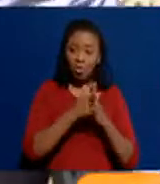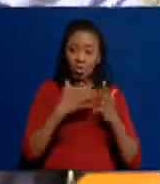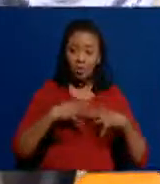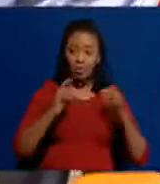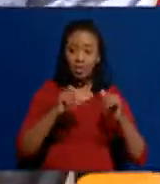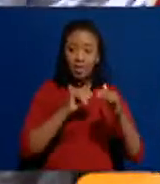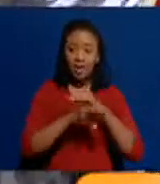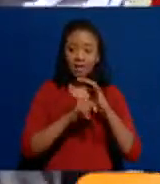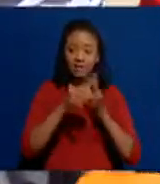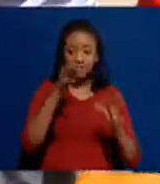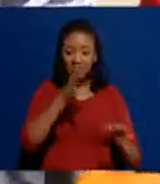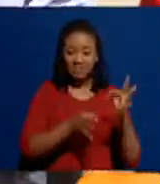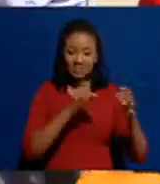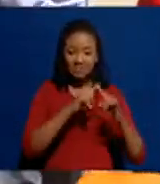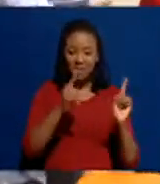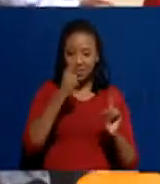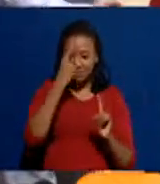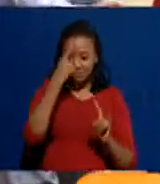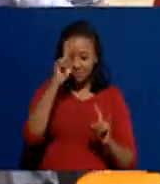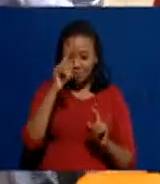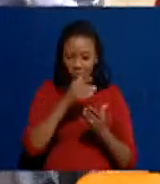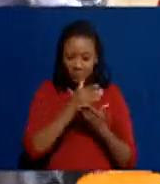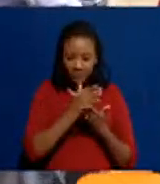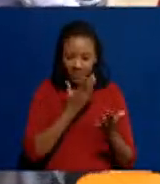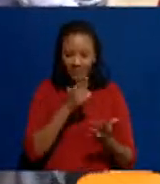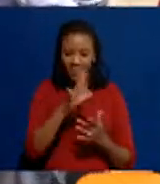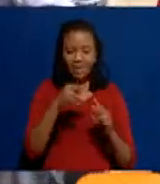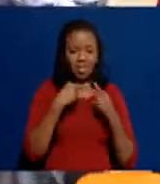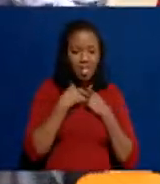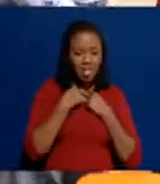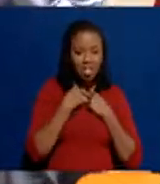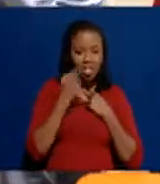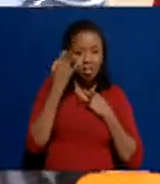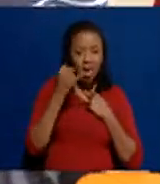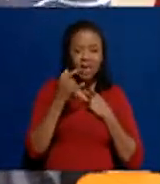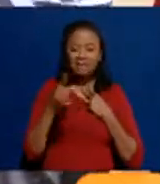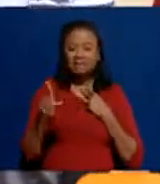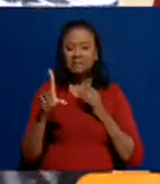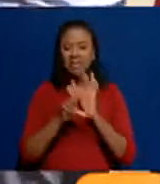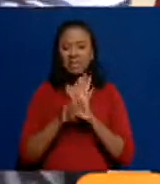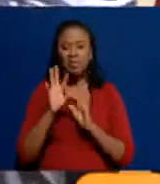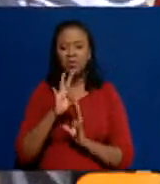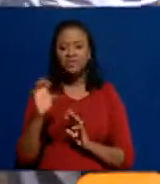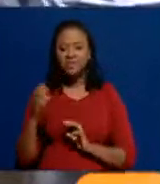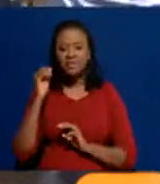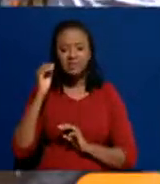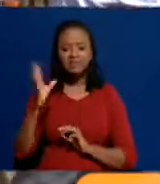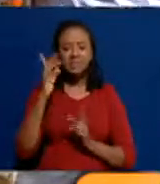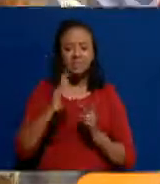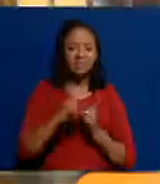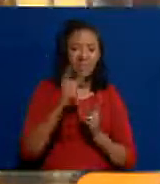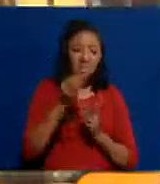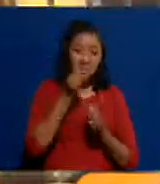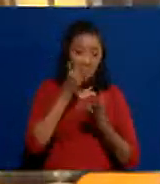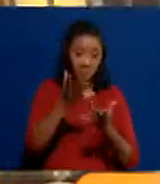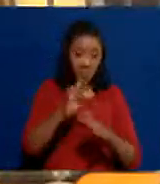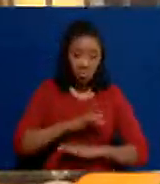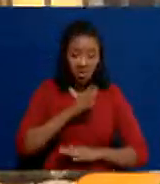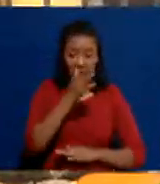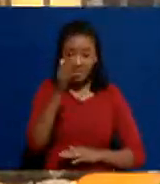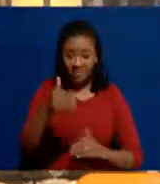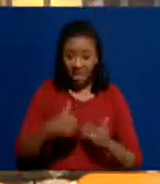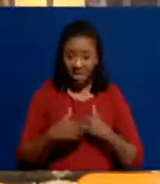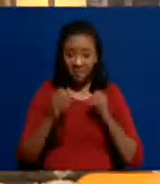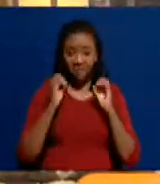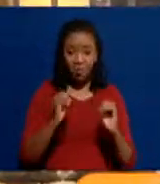for some, access to justice is hampered by factors such as high legal fees and lack of enough information. But with